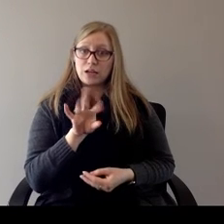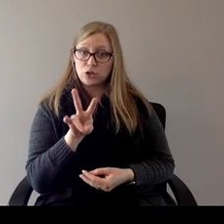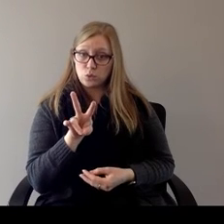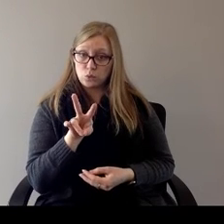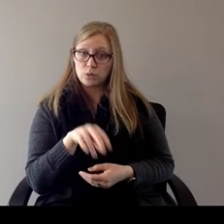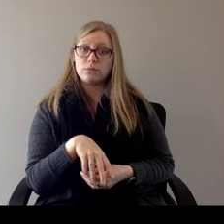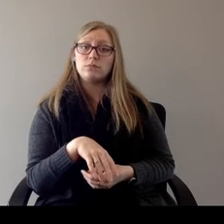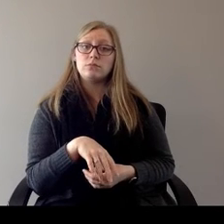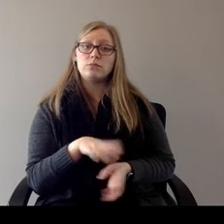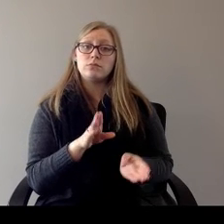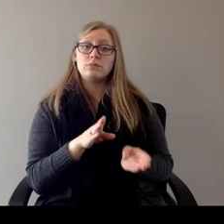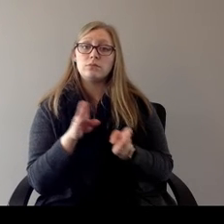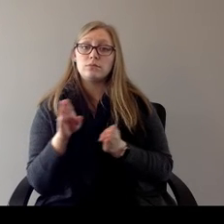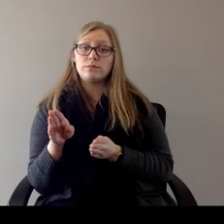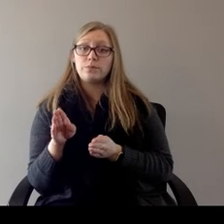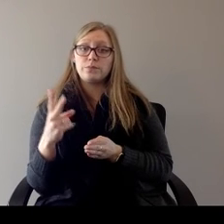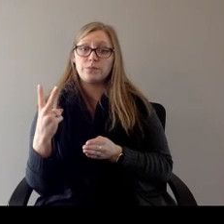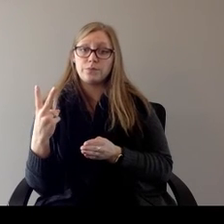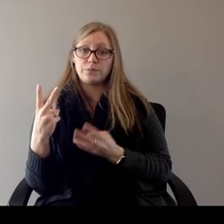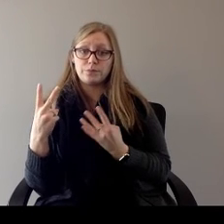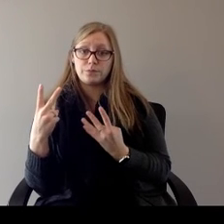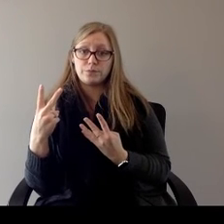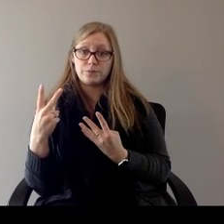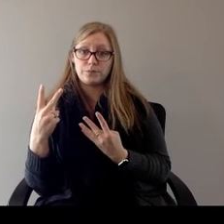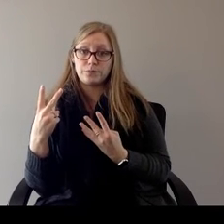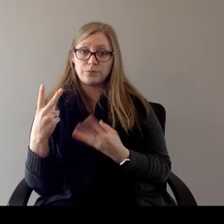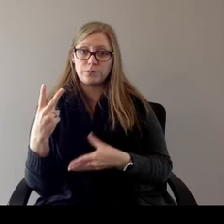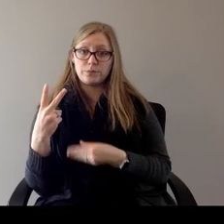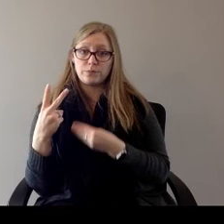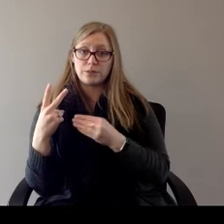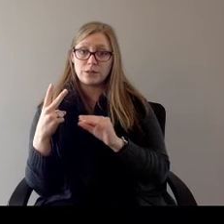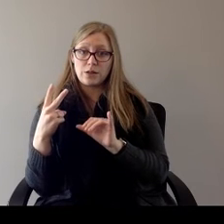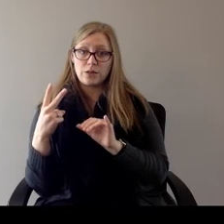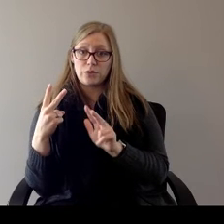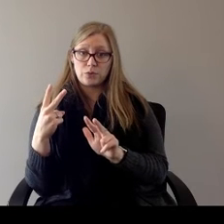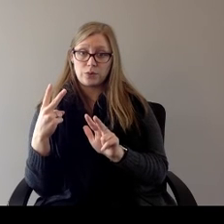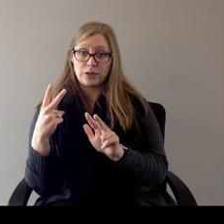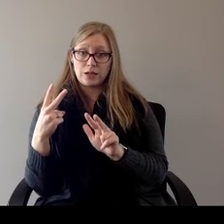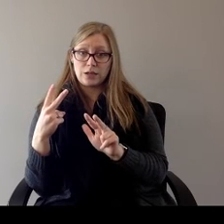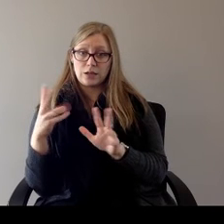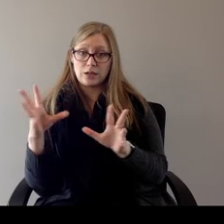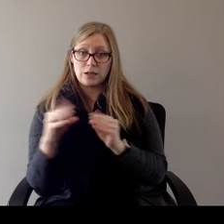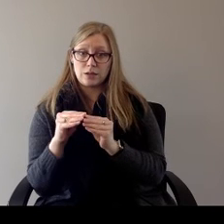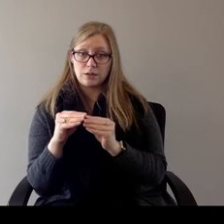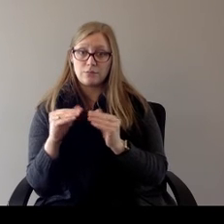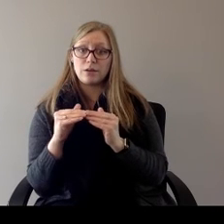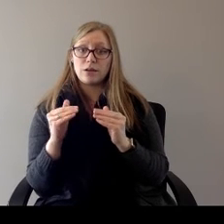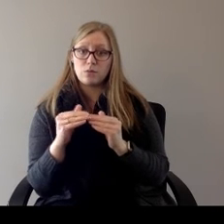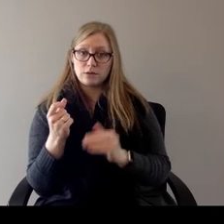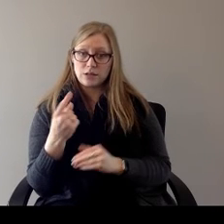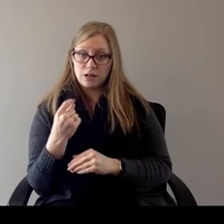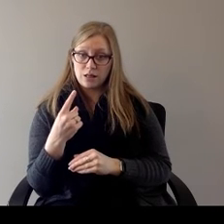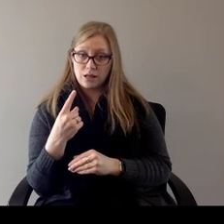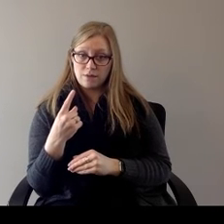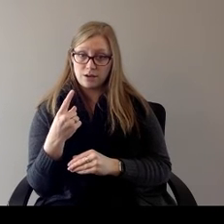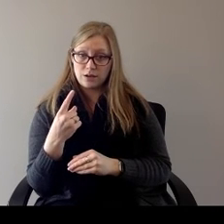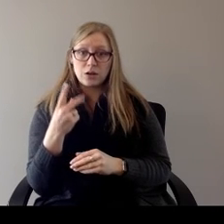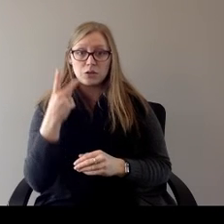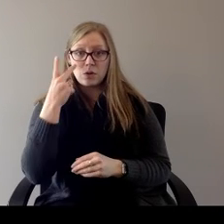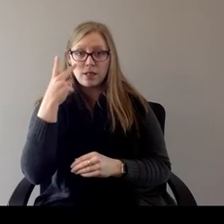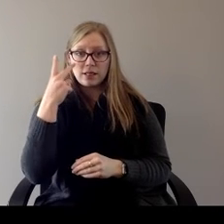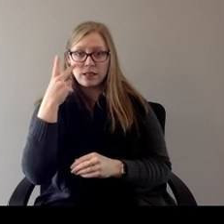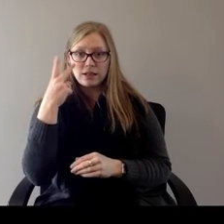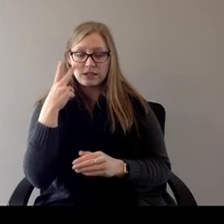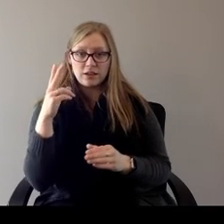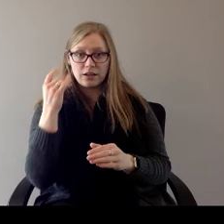have 2 times 4 plus 3, which would be 8, 9, 10, 11 for this other side. So let's see if we can match